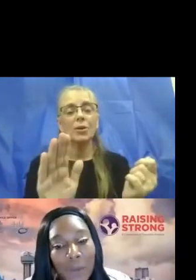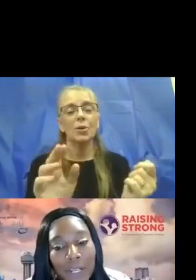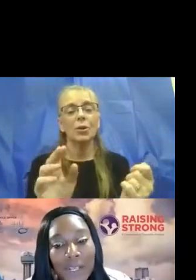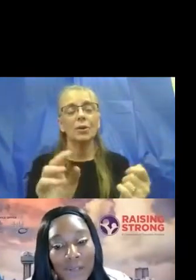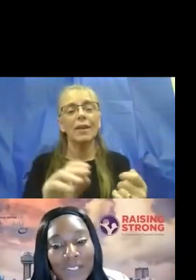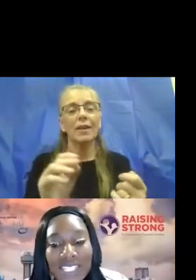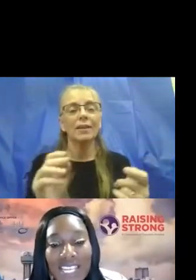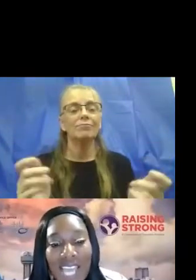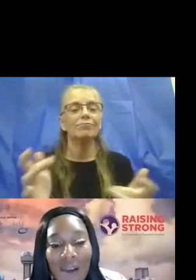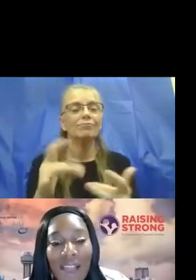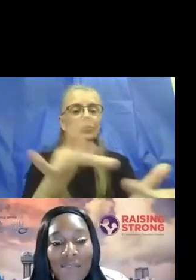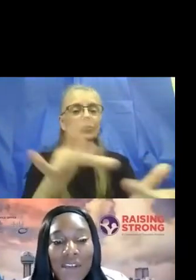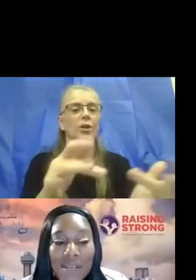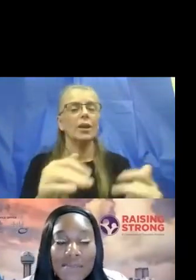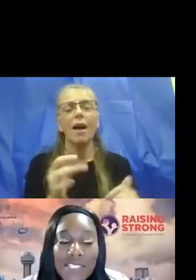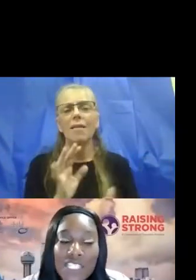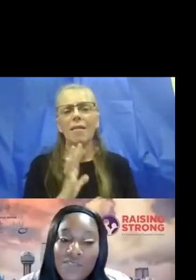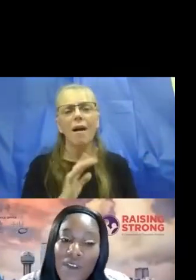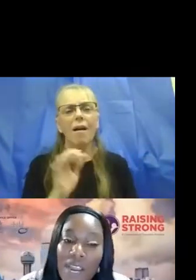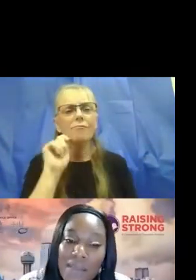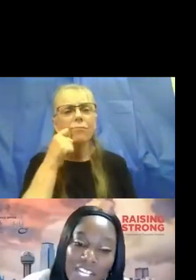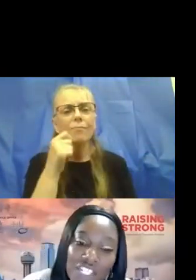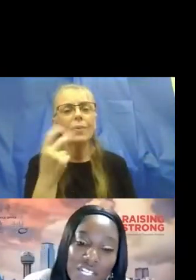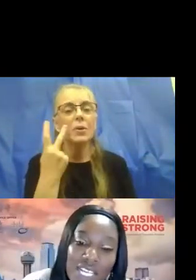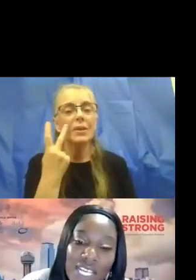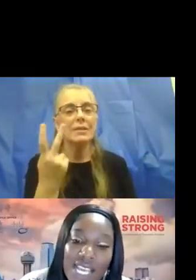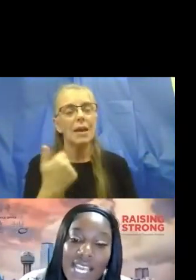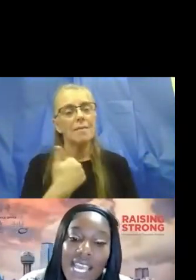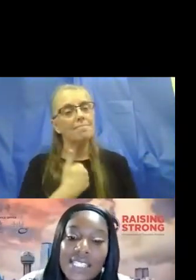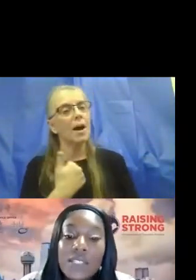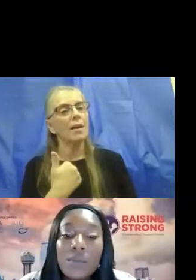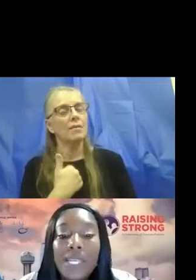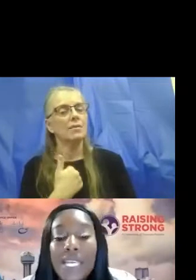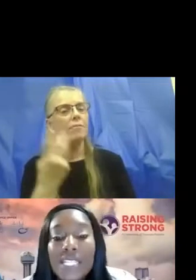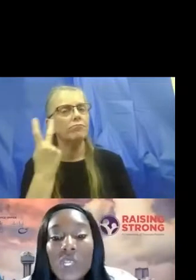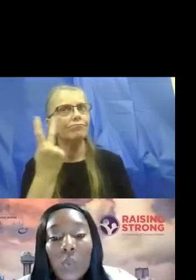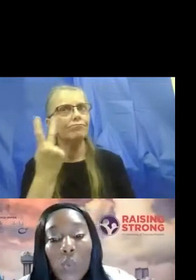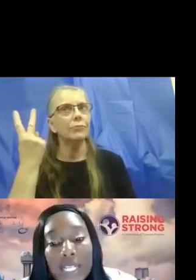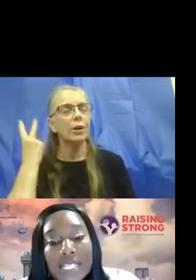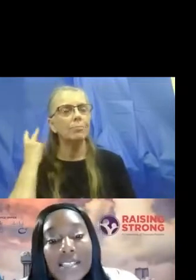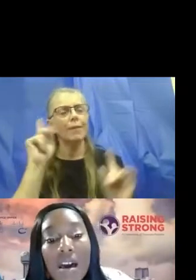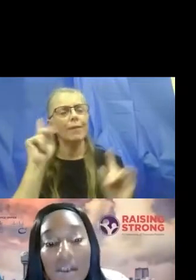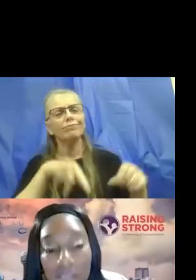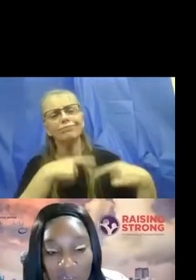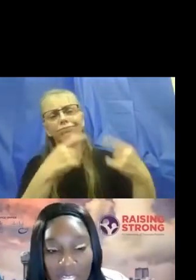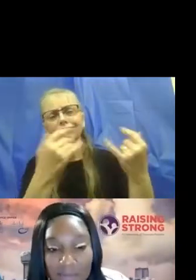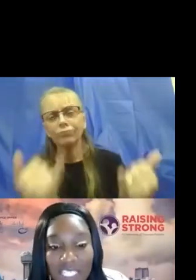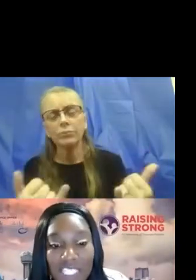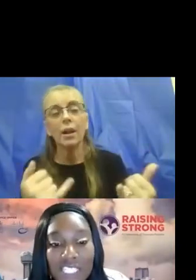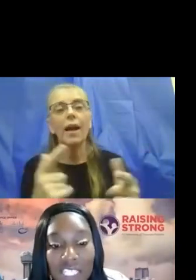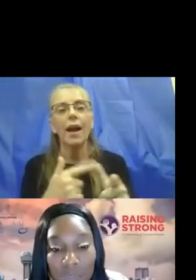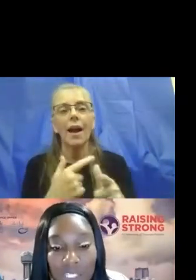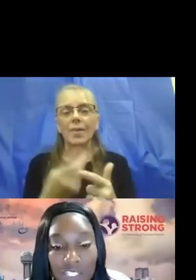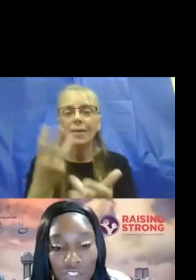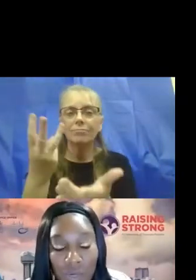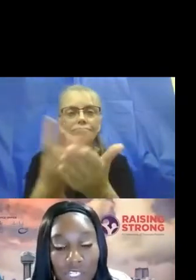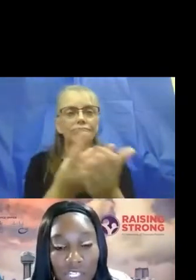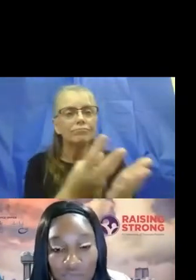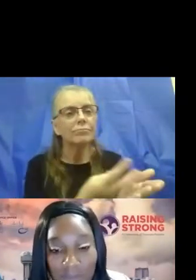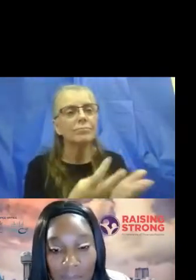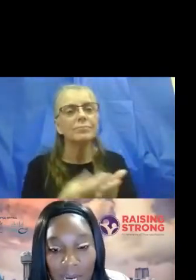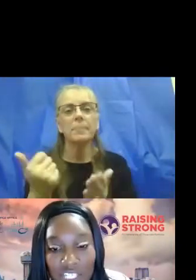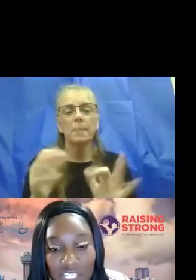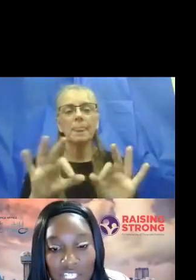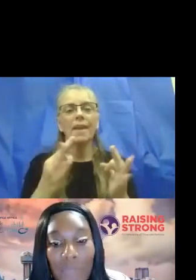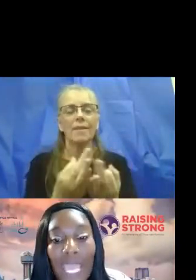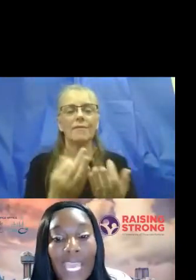And it's pretty cool to see how I've come this far in my journey and to begin to witness other families continuing to join Nurse